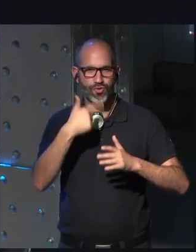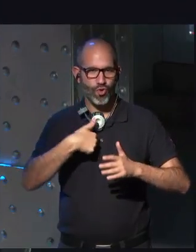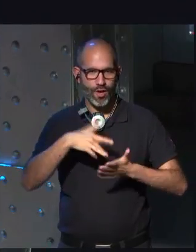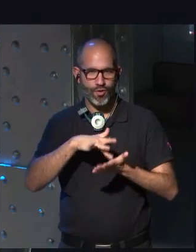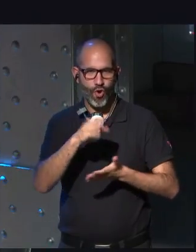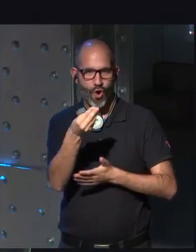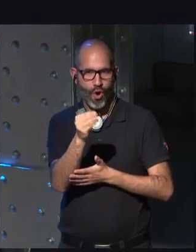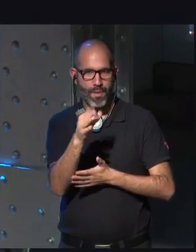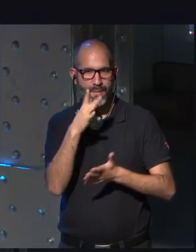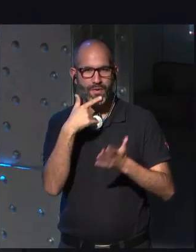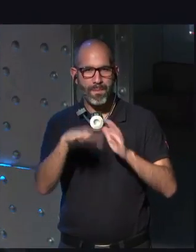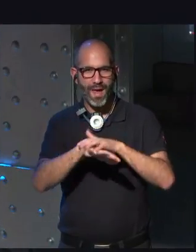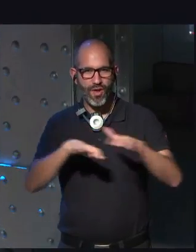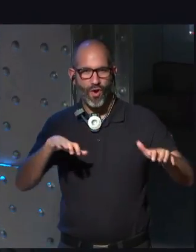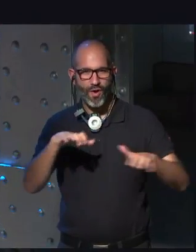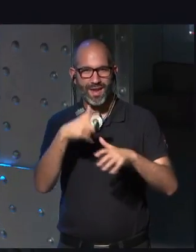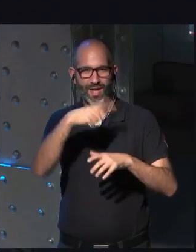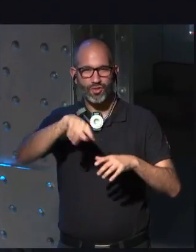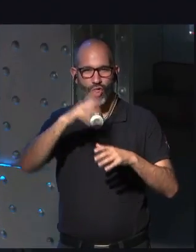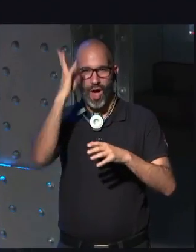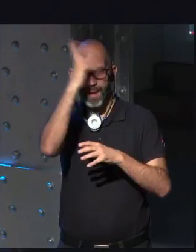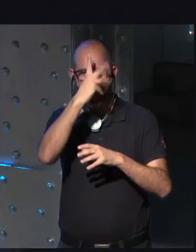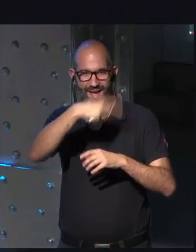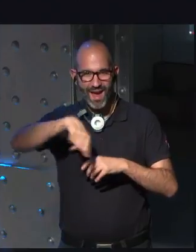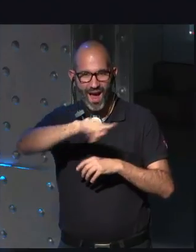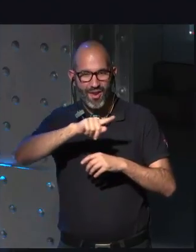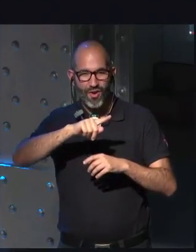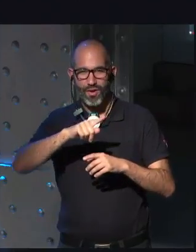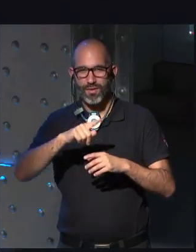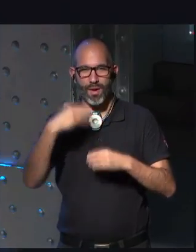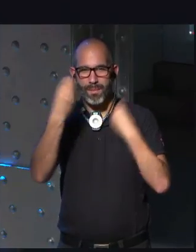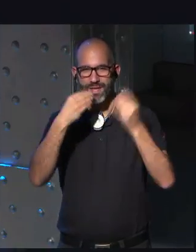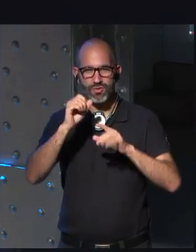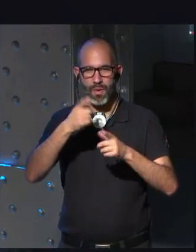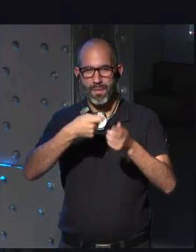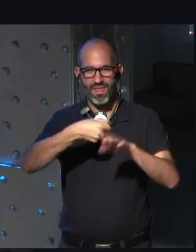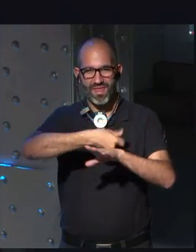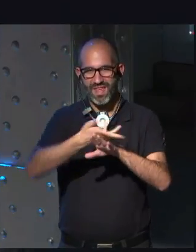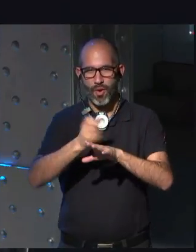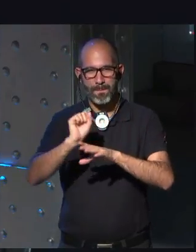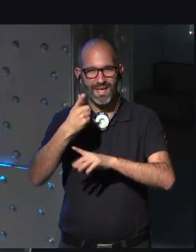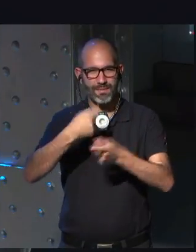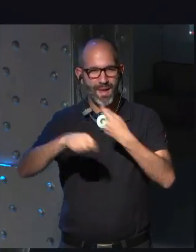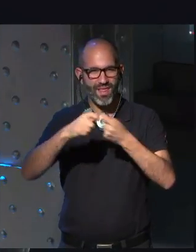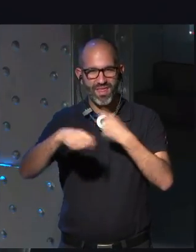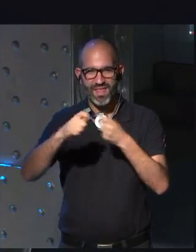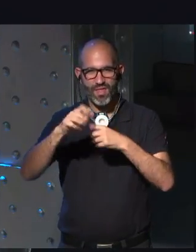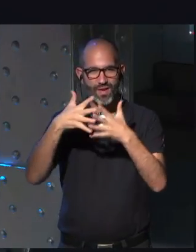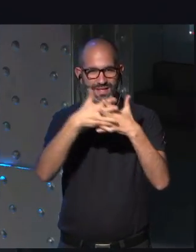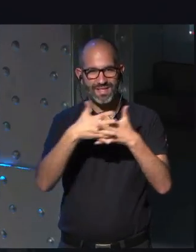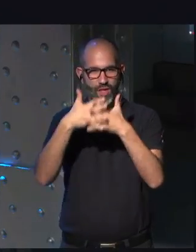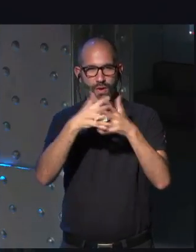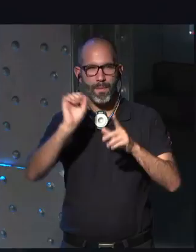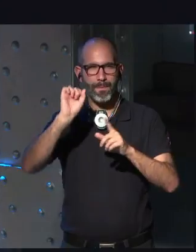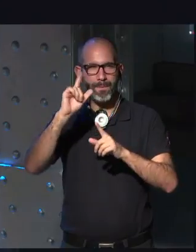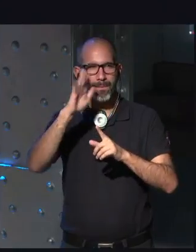it's become, I think it's the biggest record ever. So then the first record I bought myself was Kiss Alive. So it's